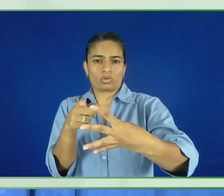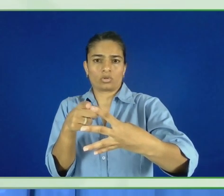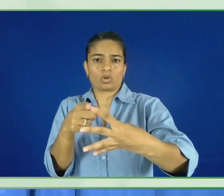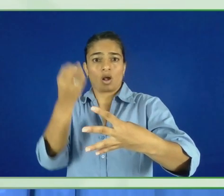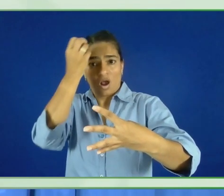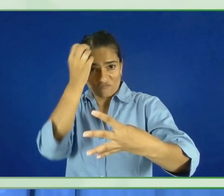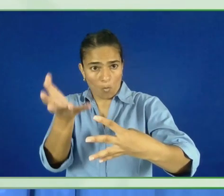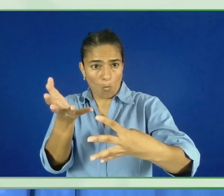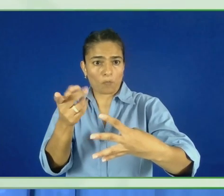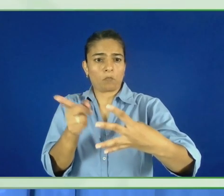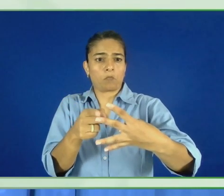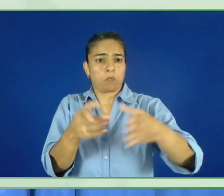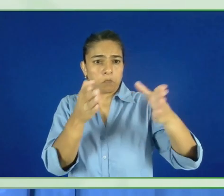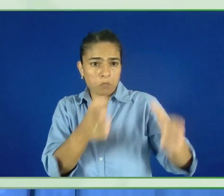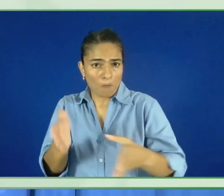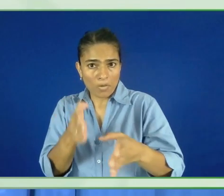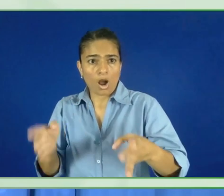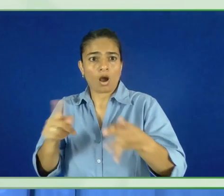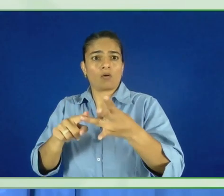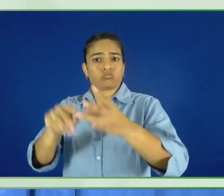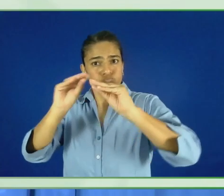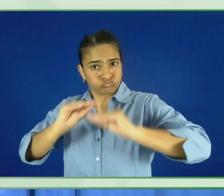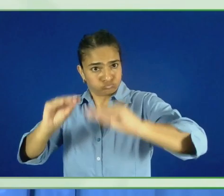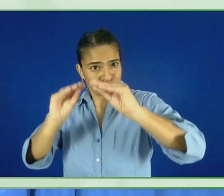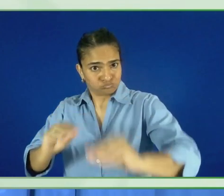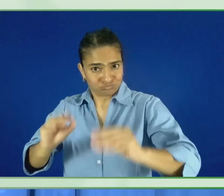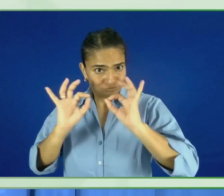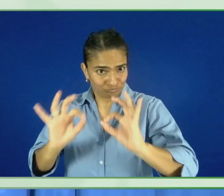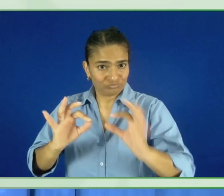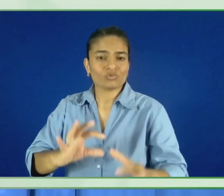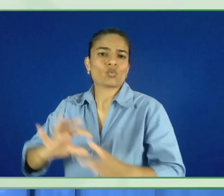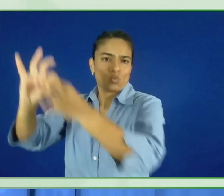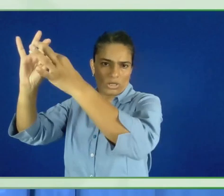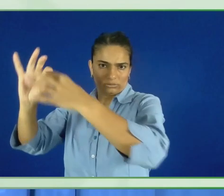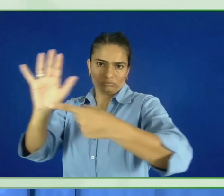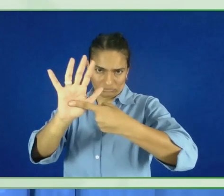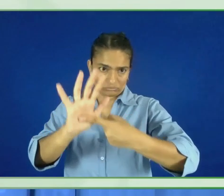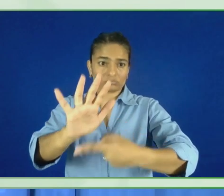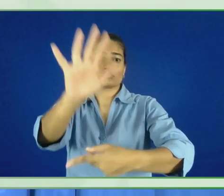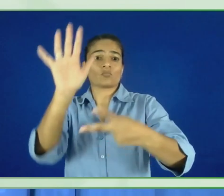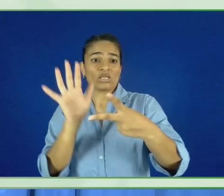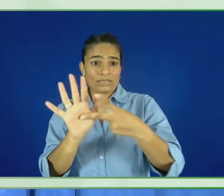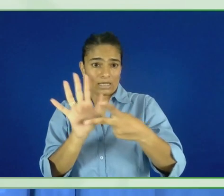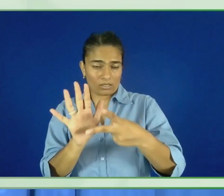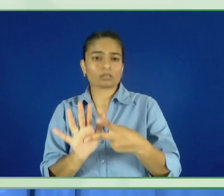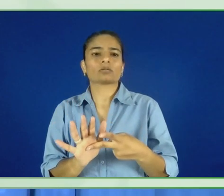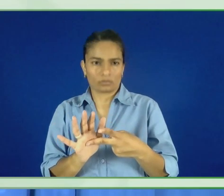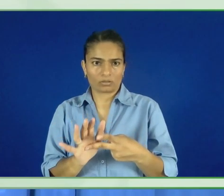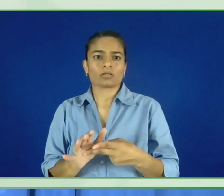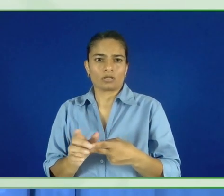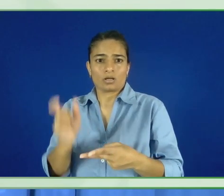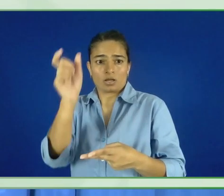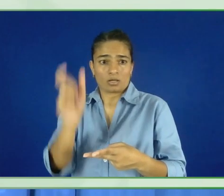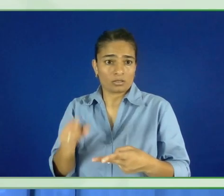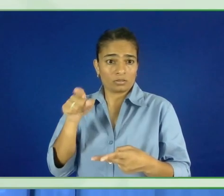the first key to our success. And the second one is that through all of these steps, we